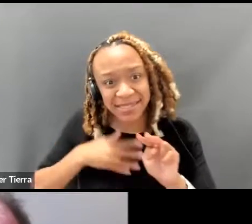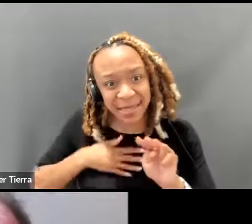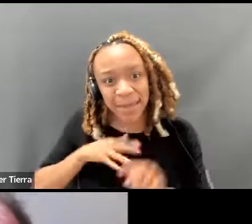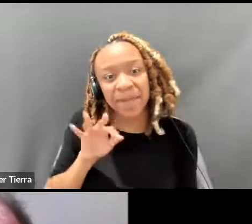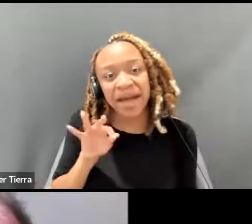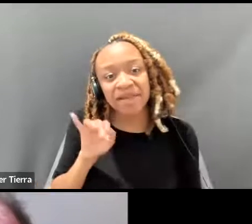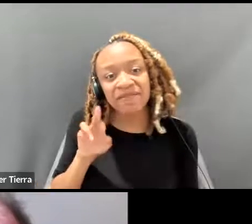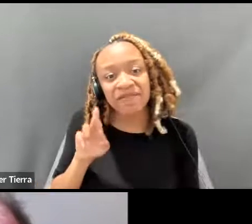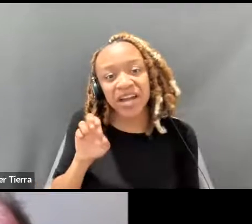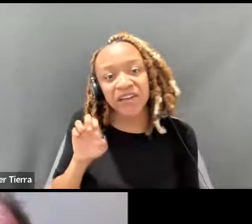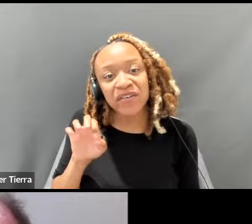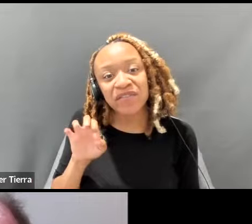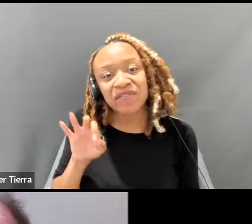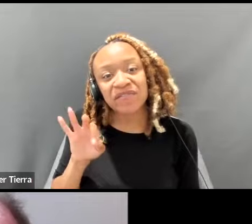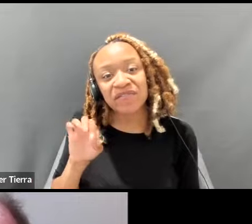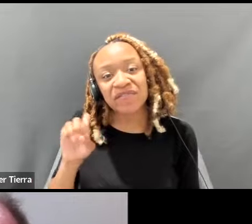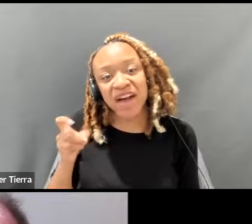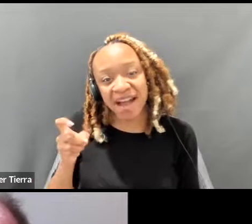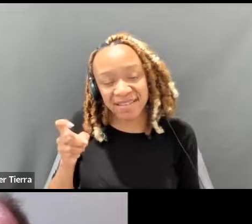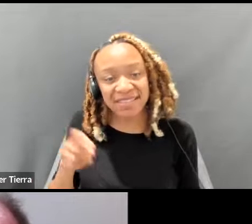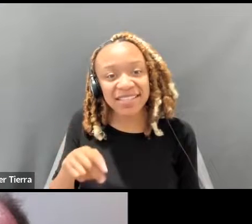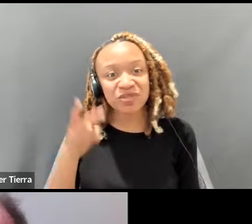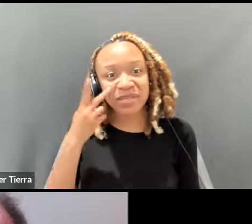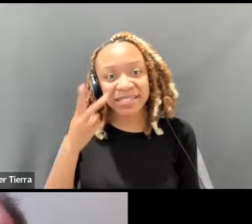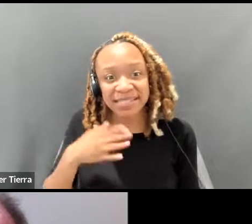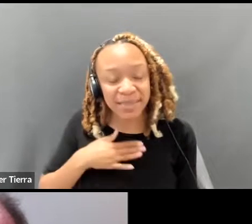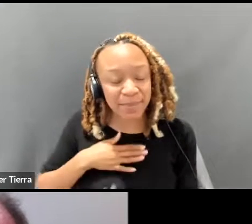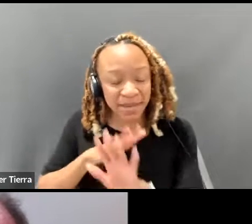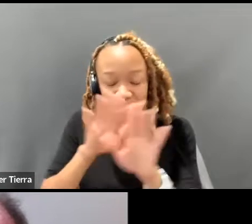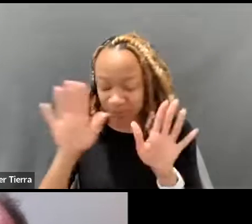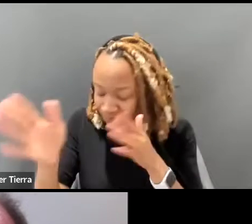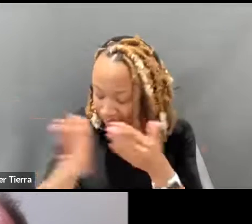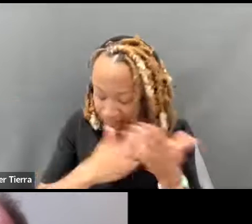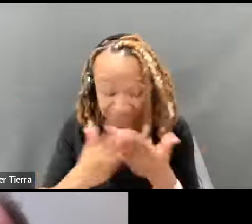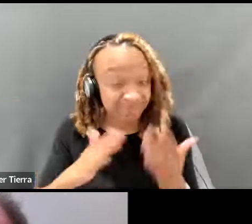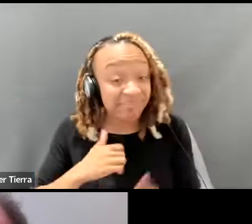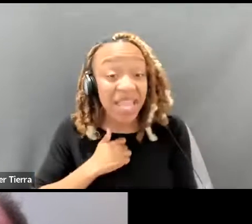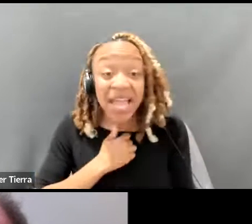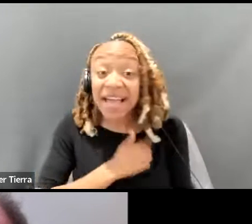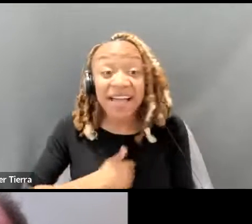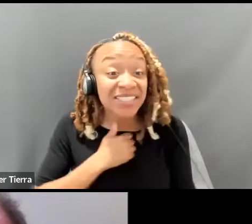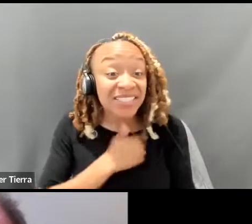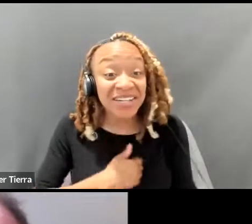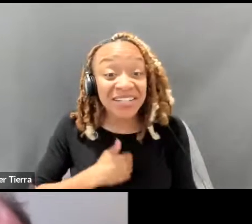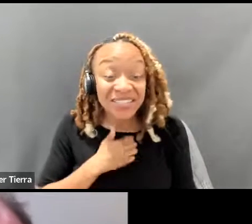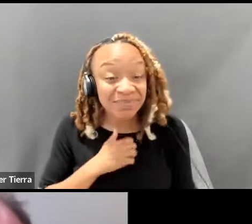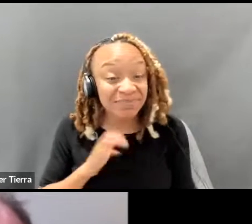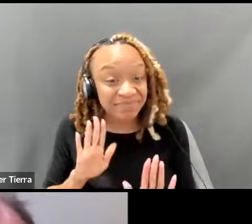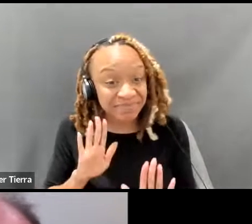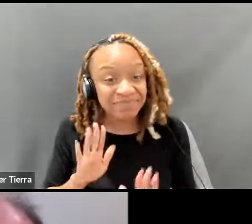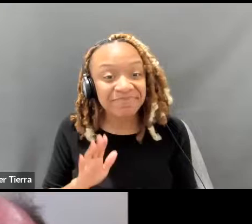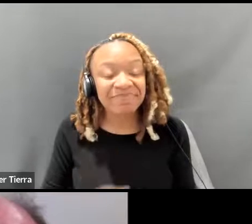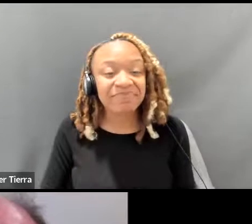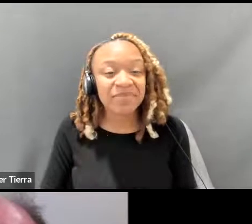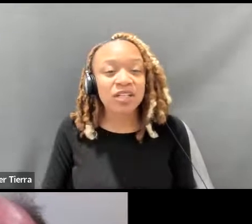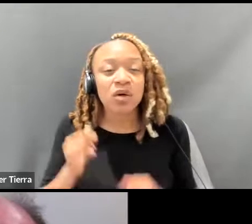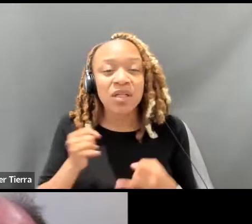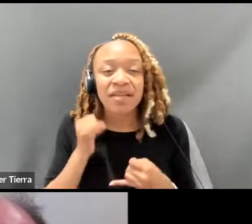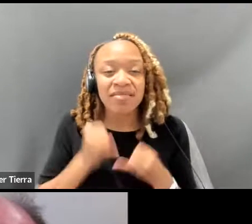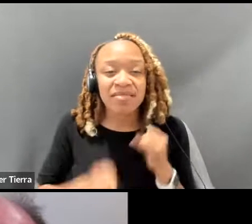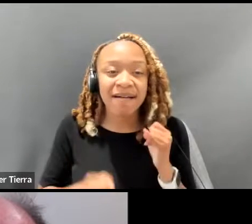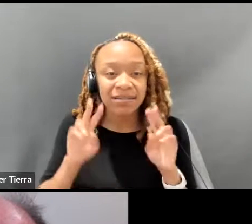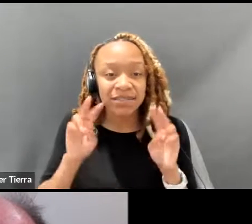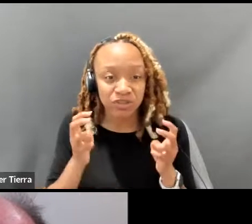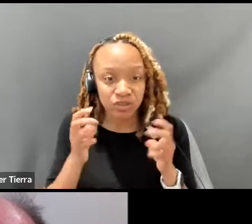Scout website, and I thought I was sharing. I'm sorry about that. All right, the final issue on the